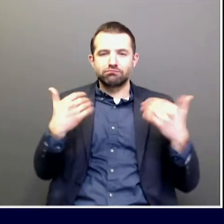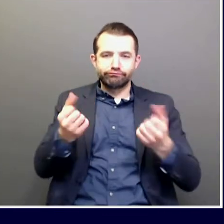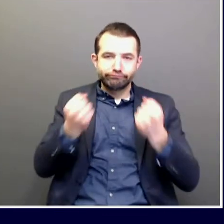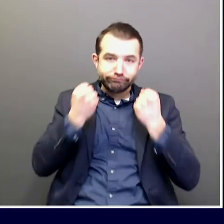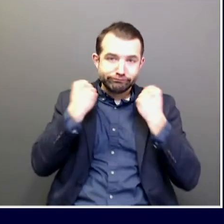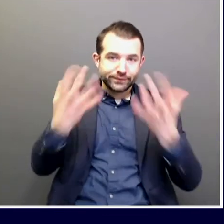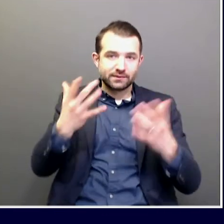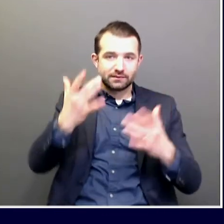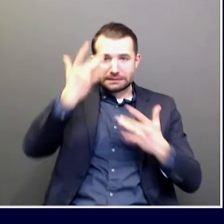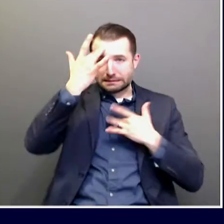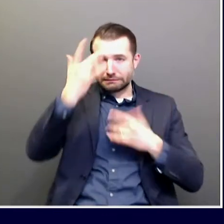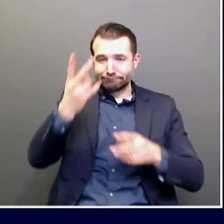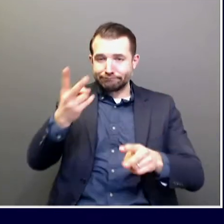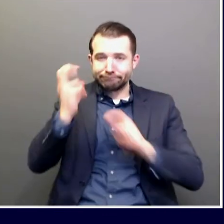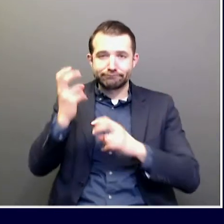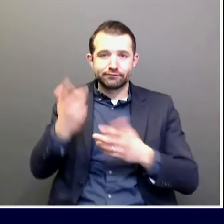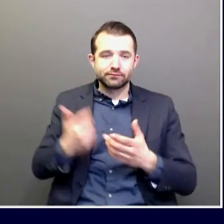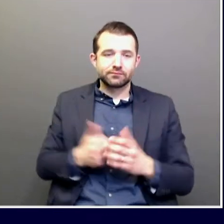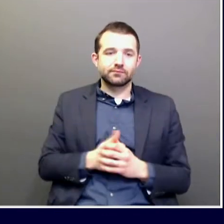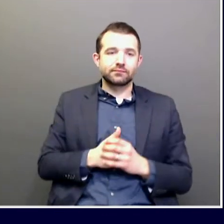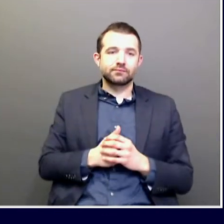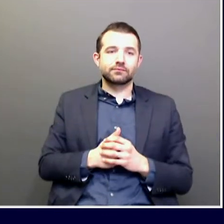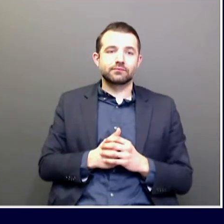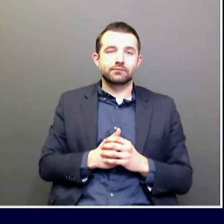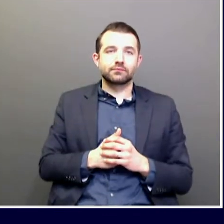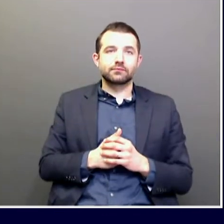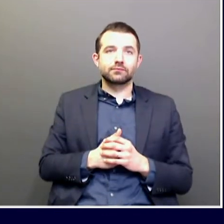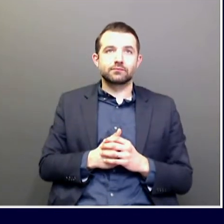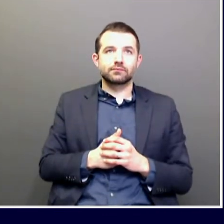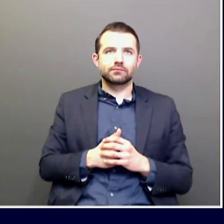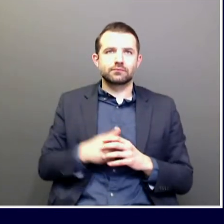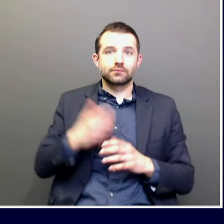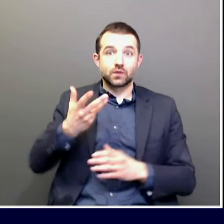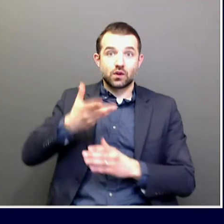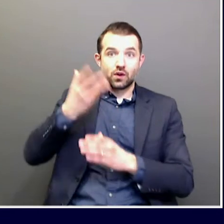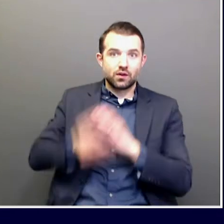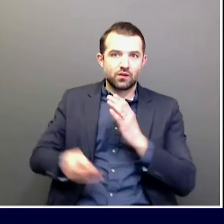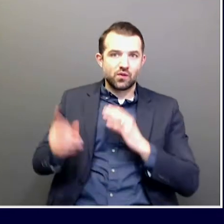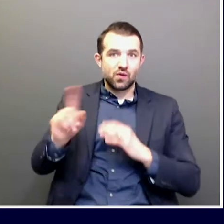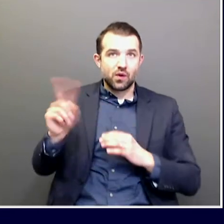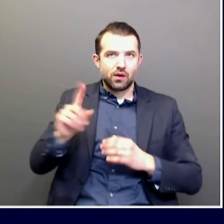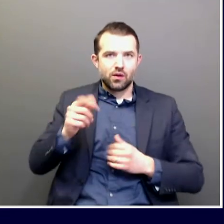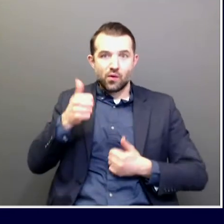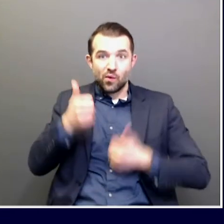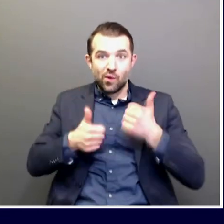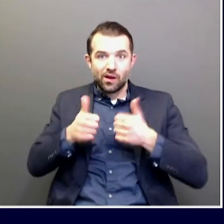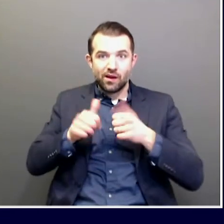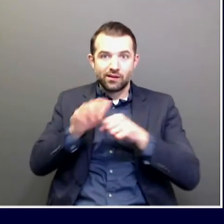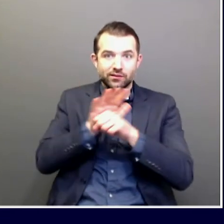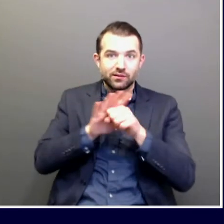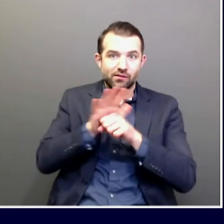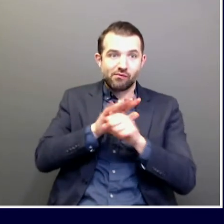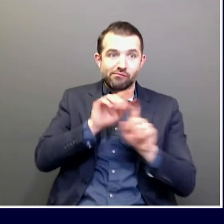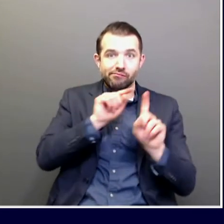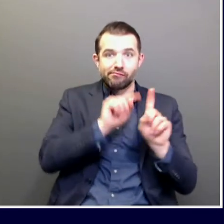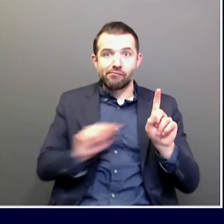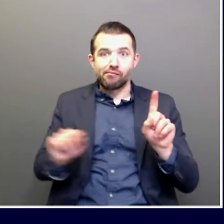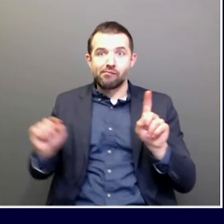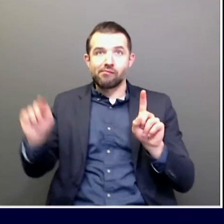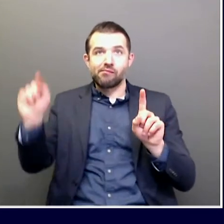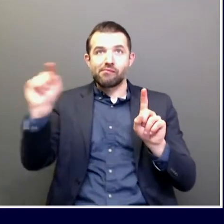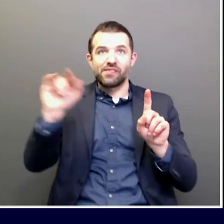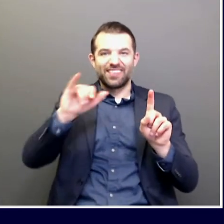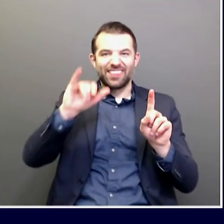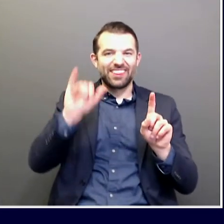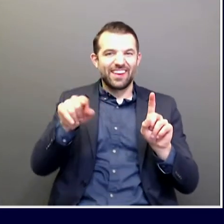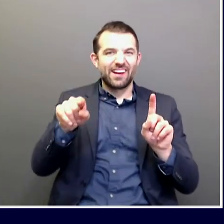counties in particular. Really, truly the first two, plus Androscoggin County. And it's important to note, and I think point out,